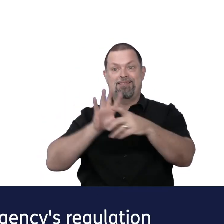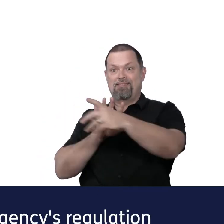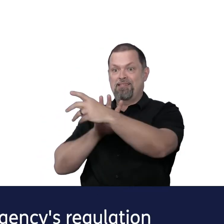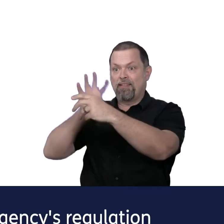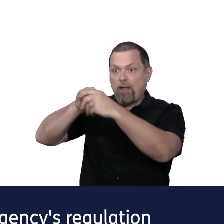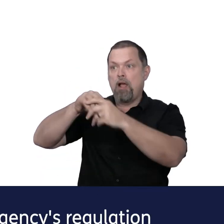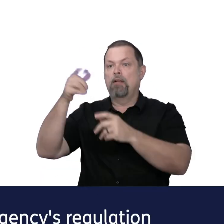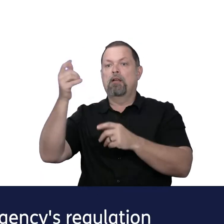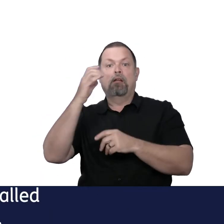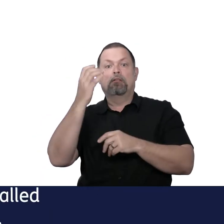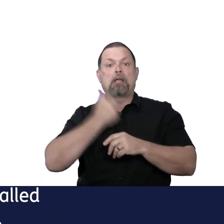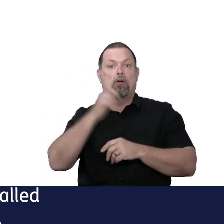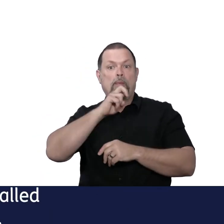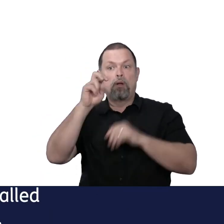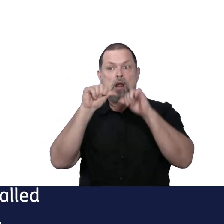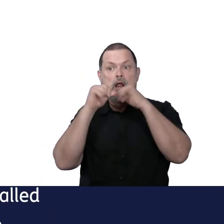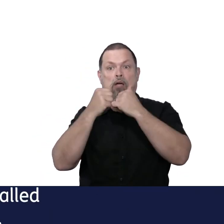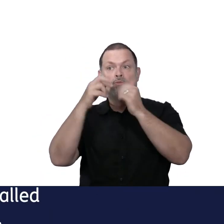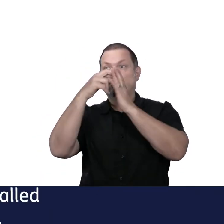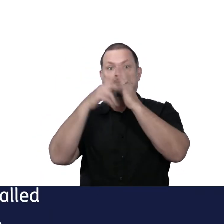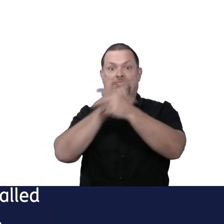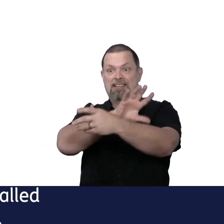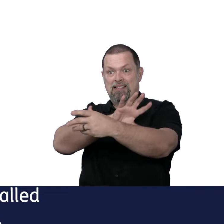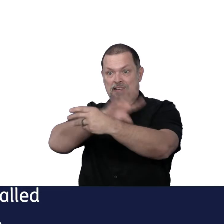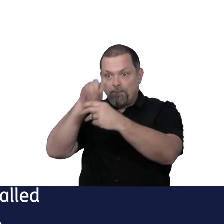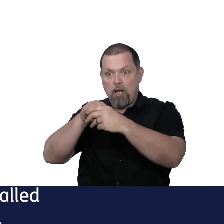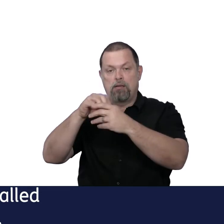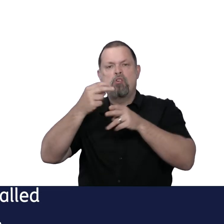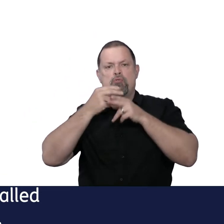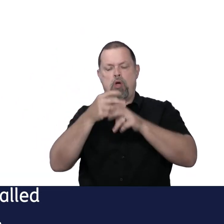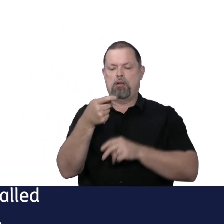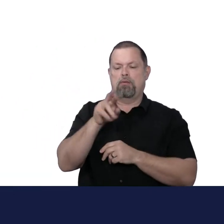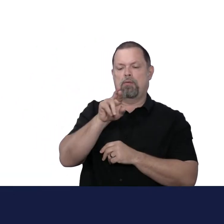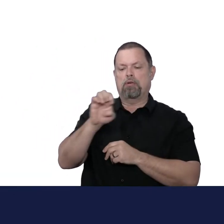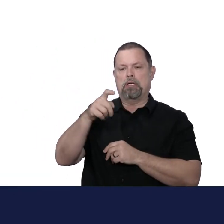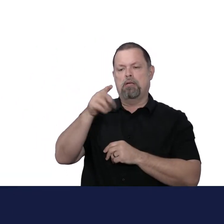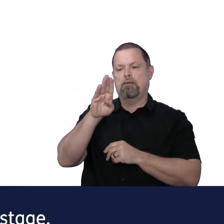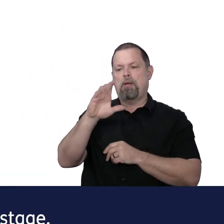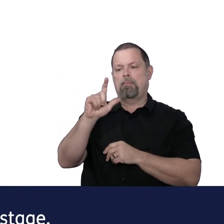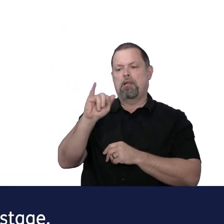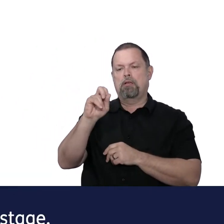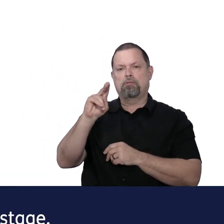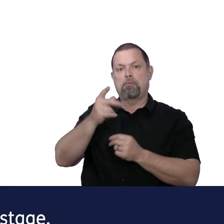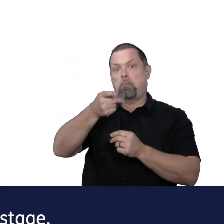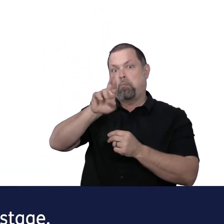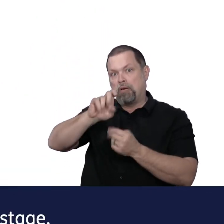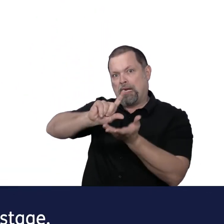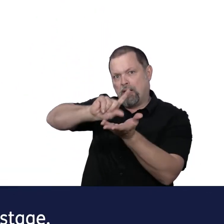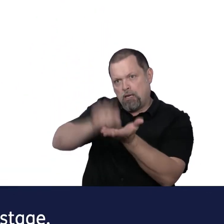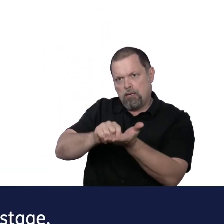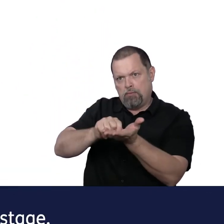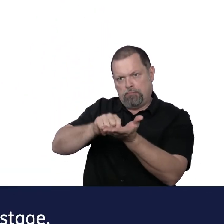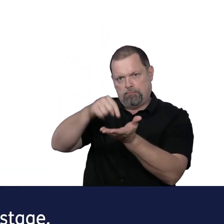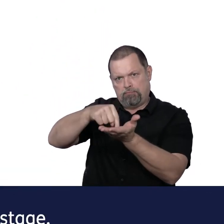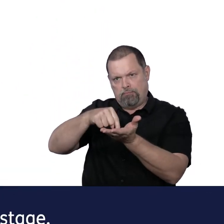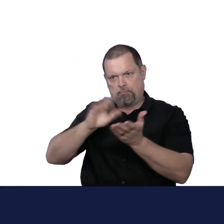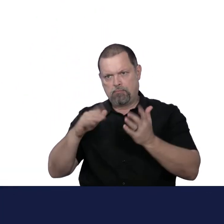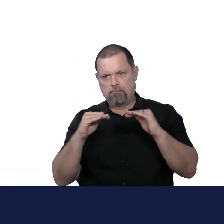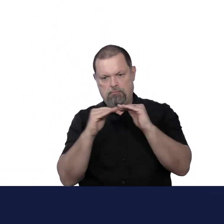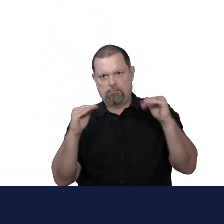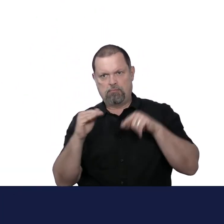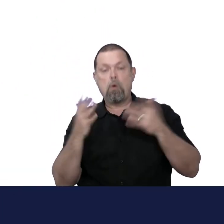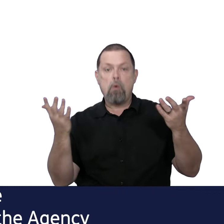Transportation Agency's regulation-making process is called pre-publication. It is also called the public comment